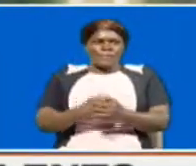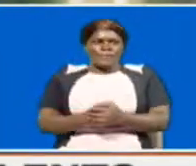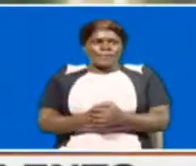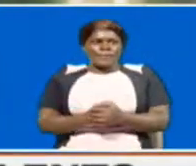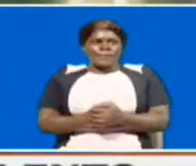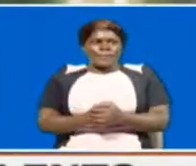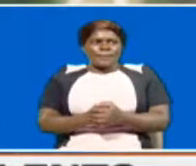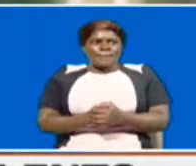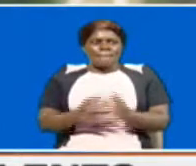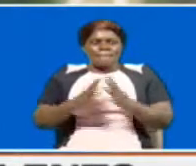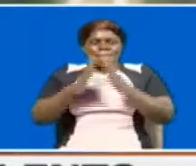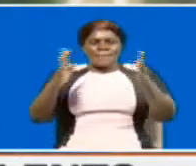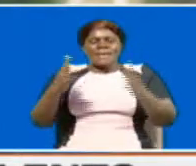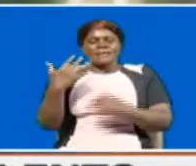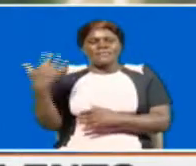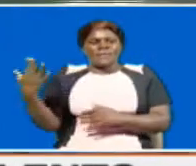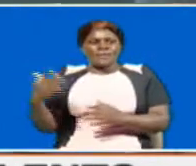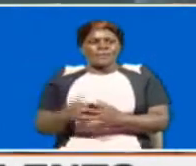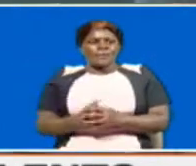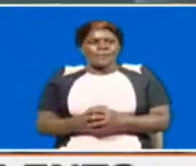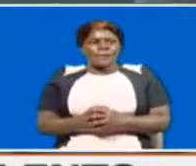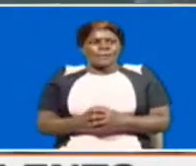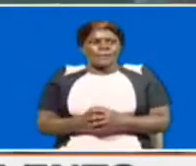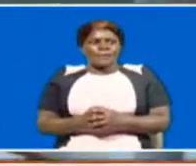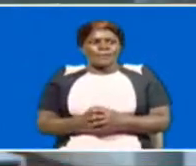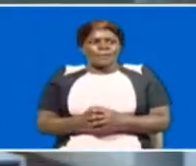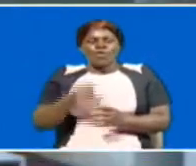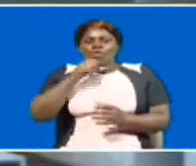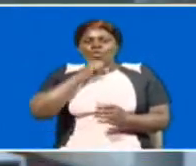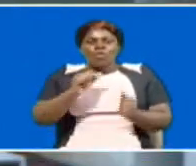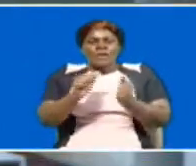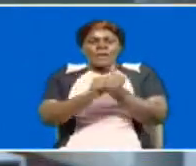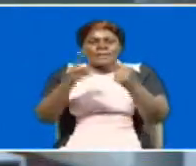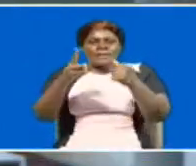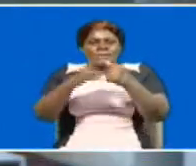as a main thing. 19-year-old Coco Gauff becomes the